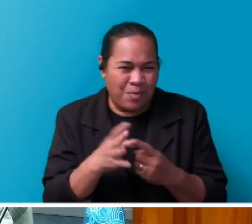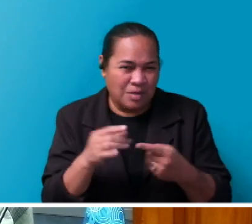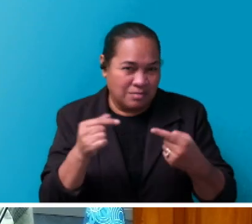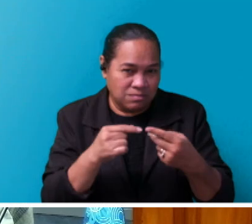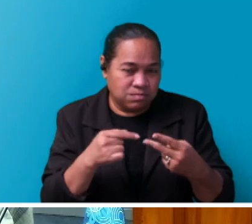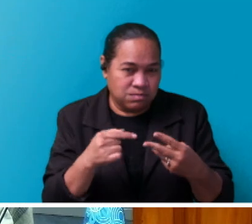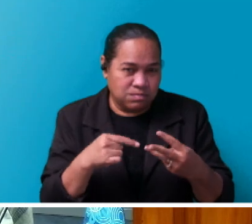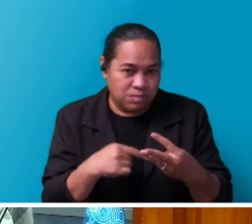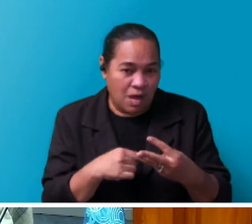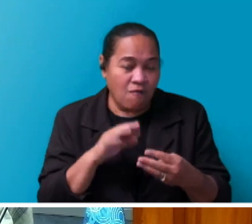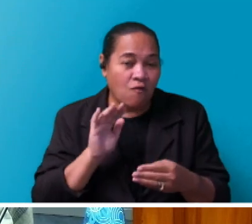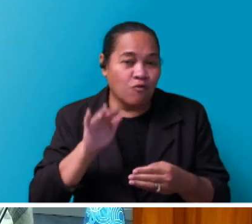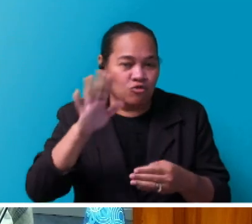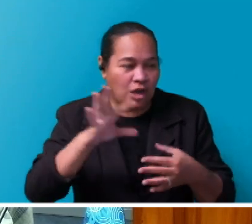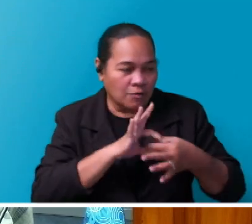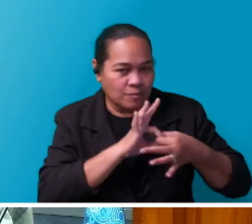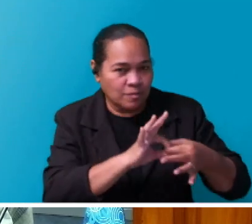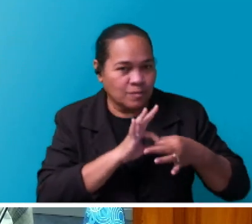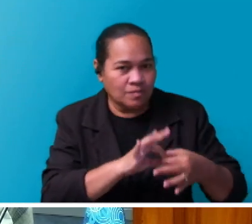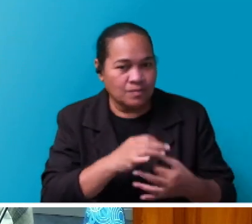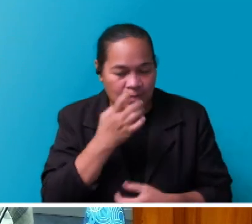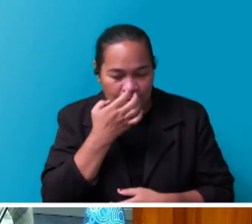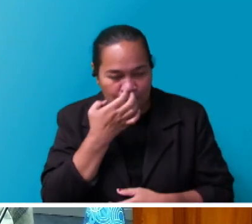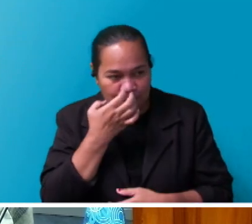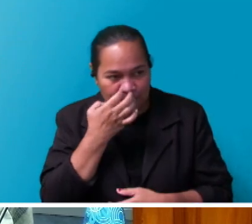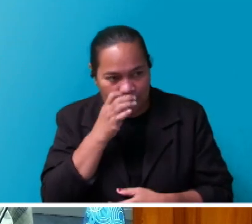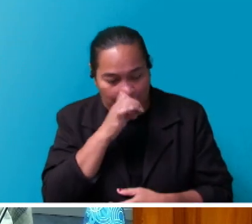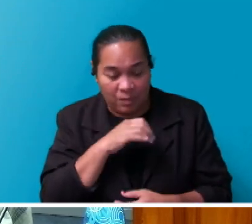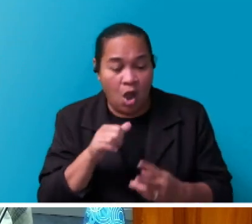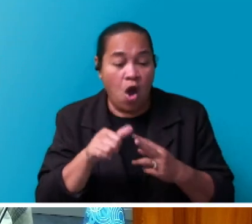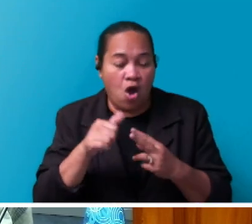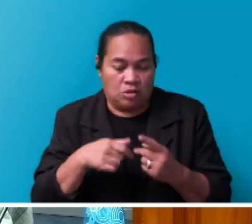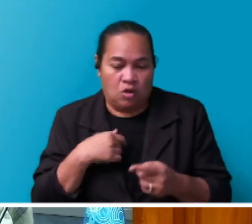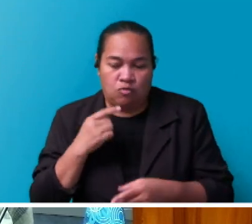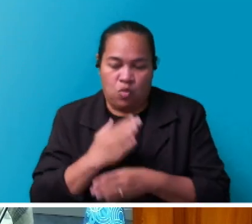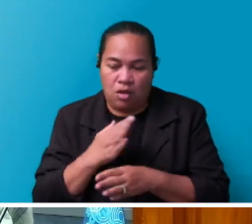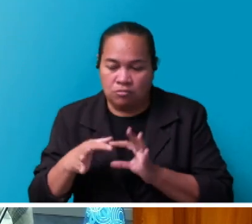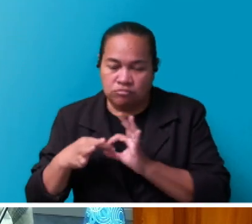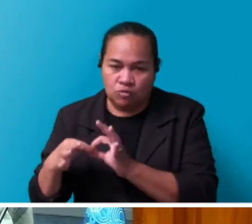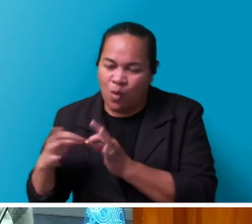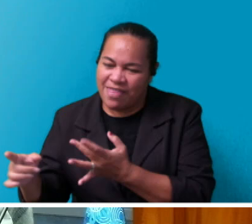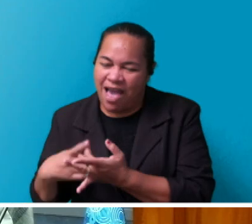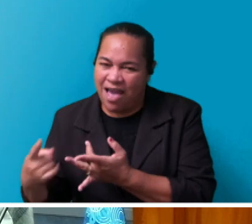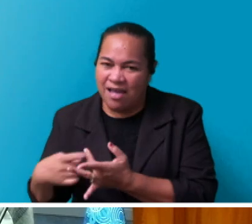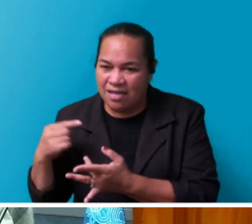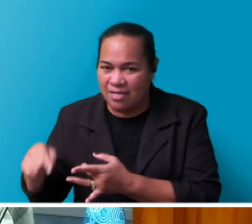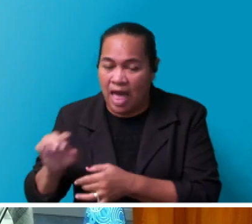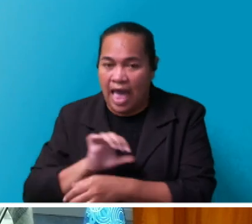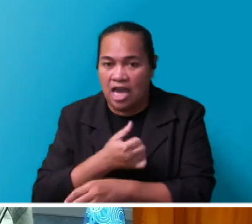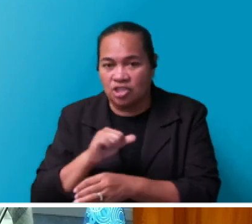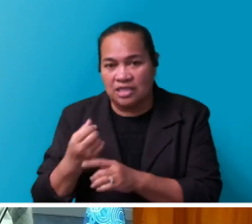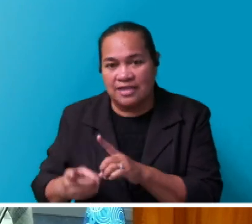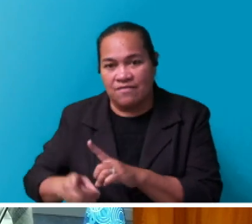future collaboration. Mr. Speaker, sir, I also engaged in constructive side meetings with the Asian Development